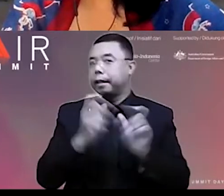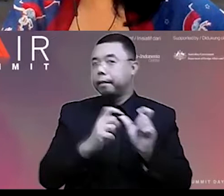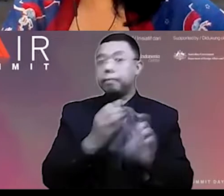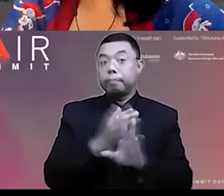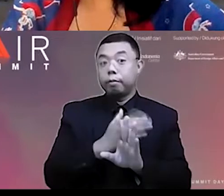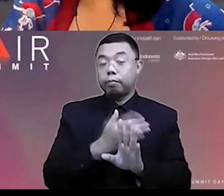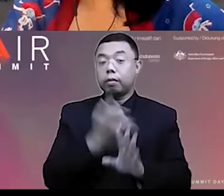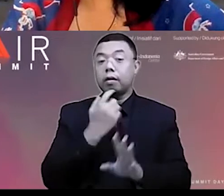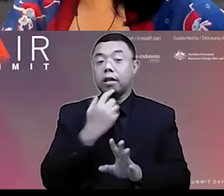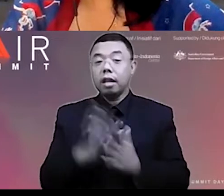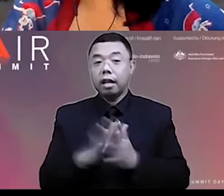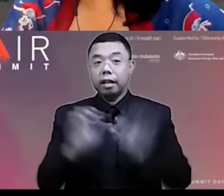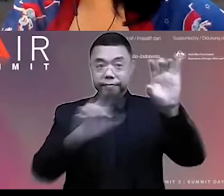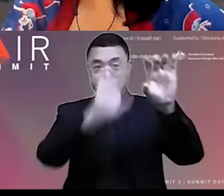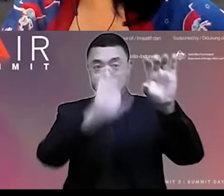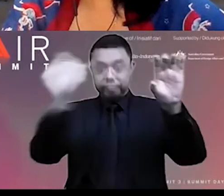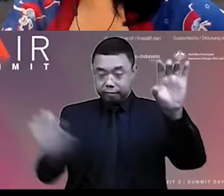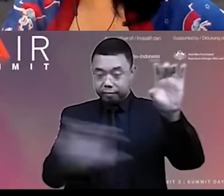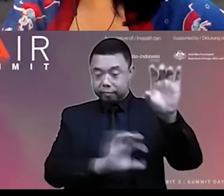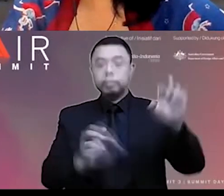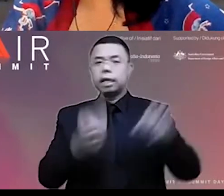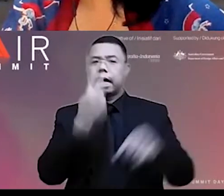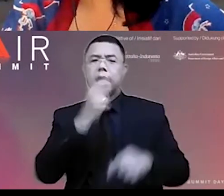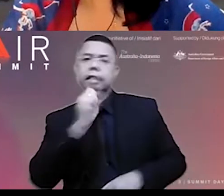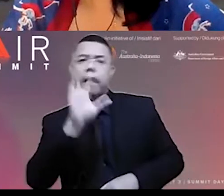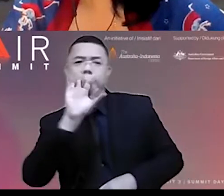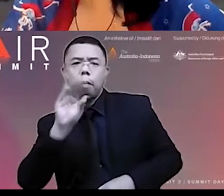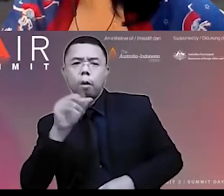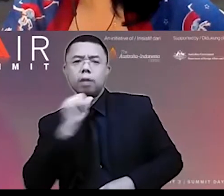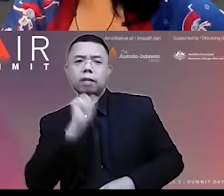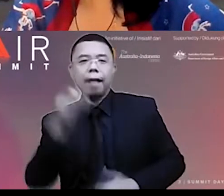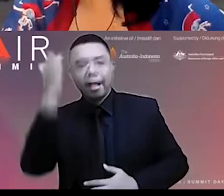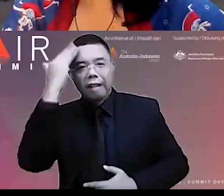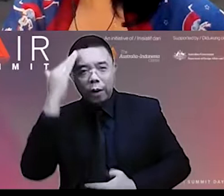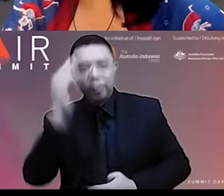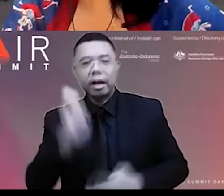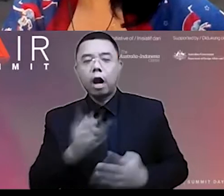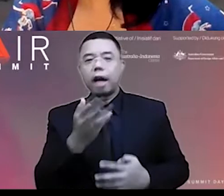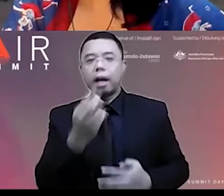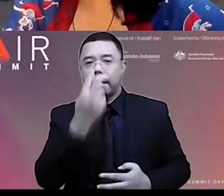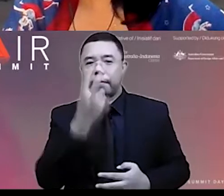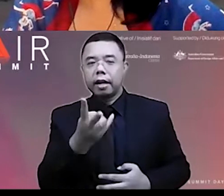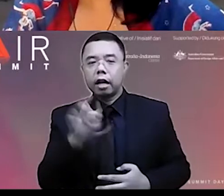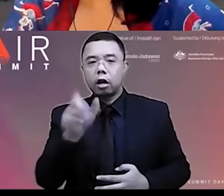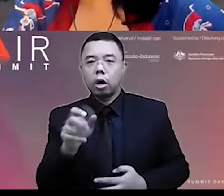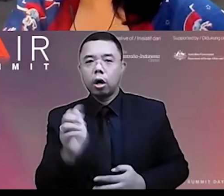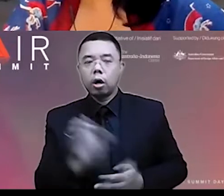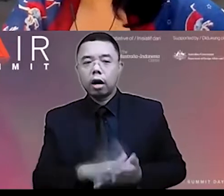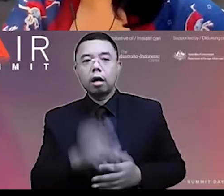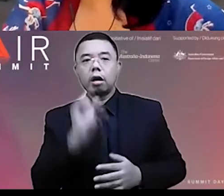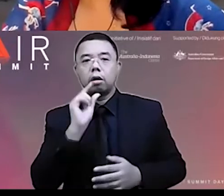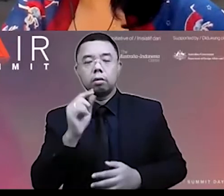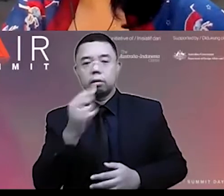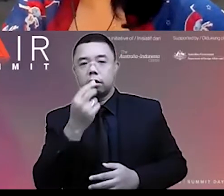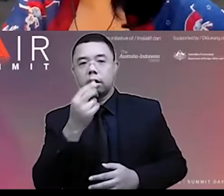speaking. If you would like to just see the current participants for this session, you can untick show non-video